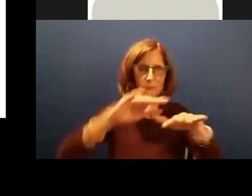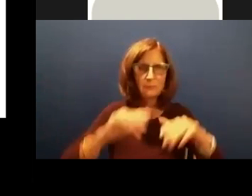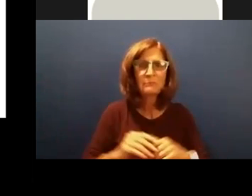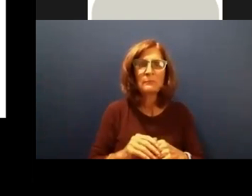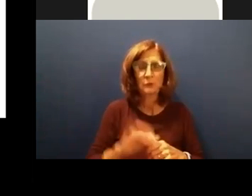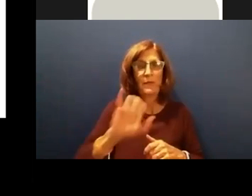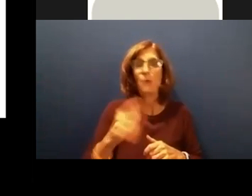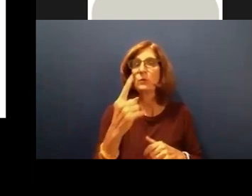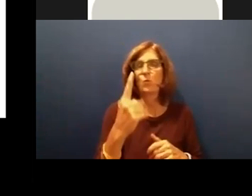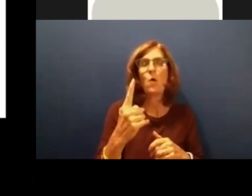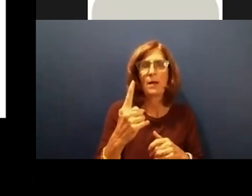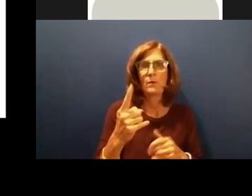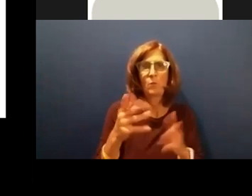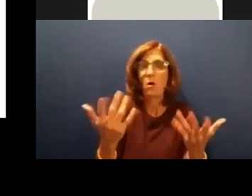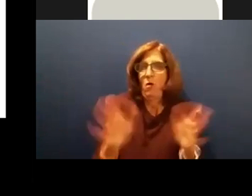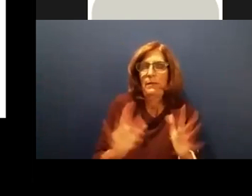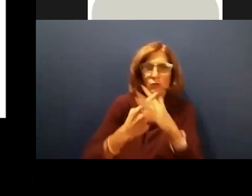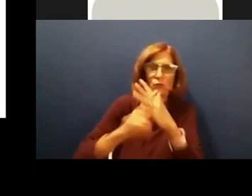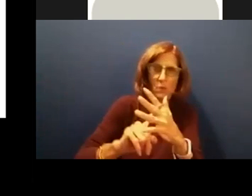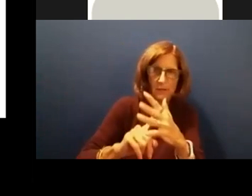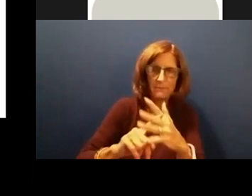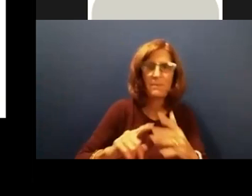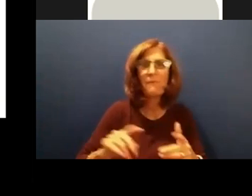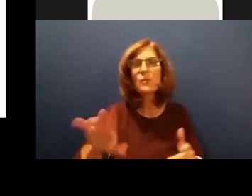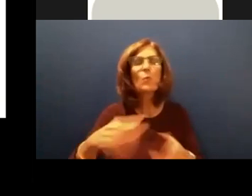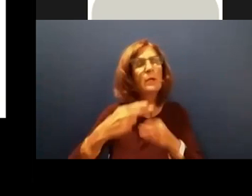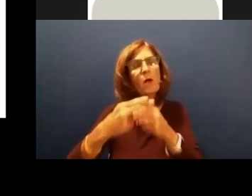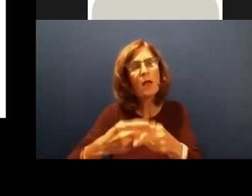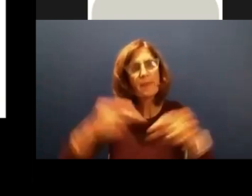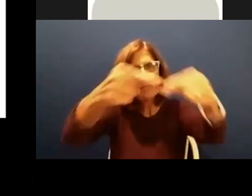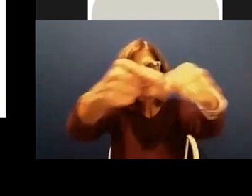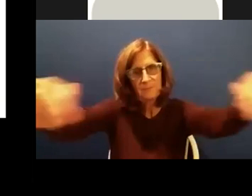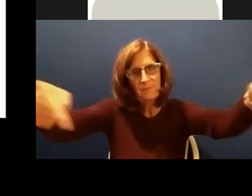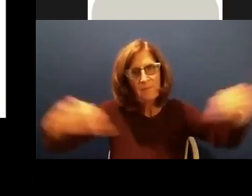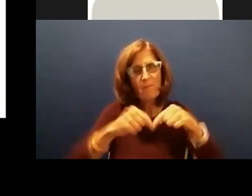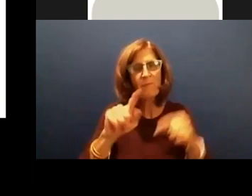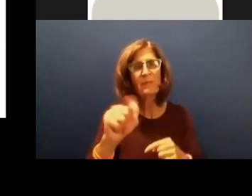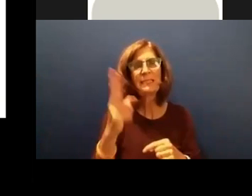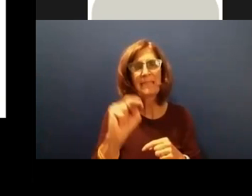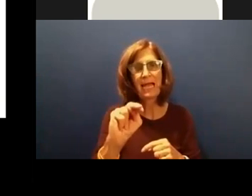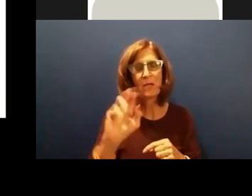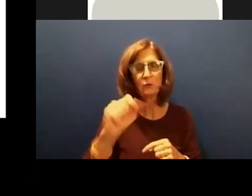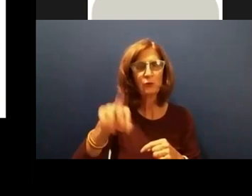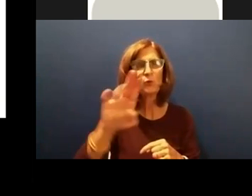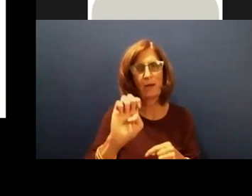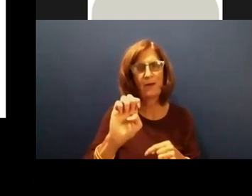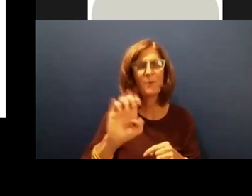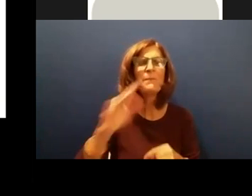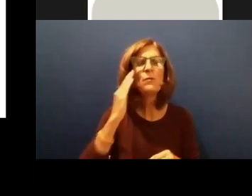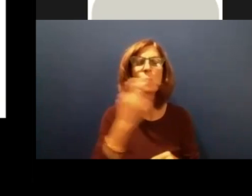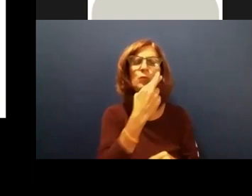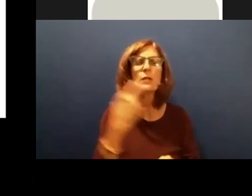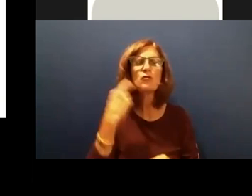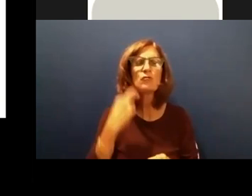Additionally, within the town square, which is in front of the Cheesecake Factory, we are about to start